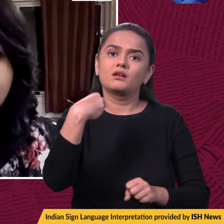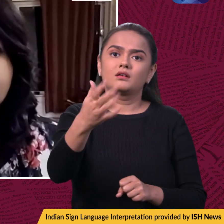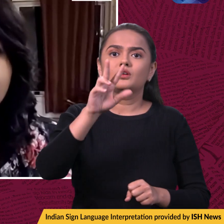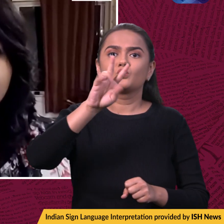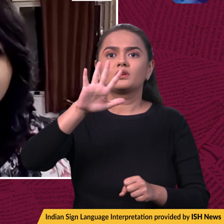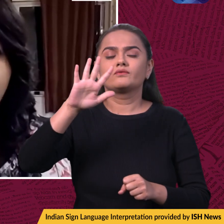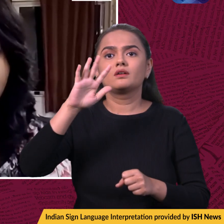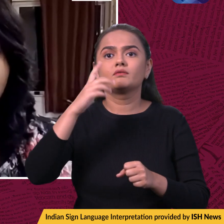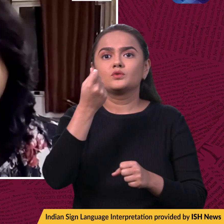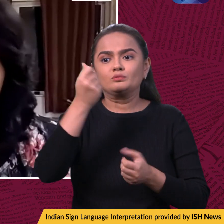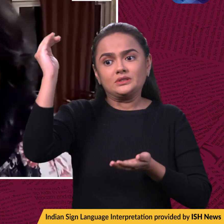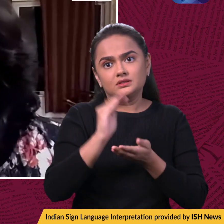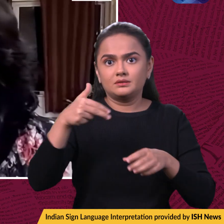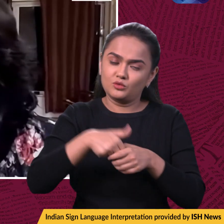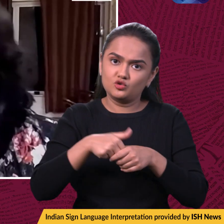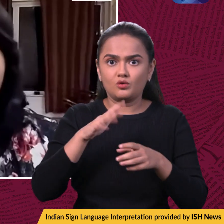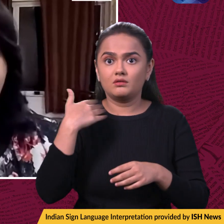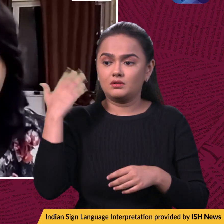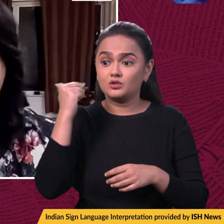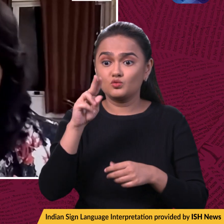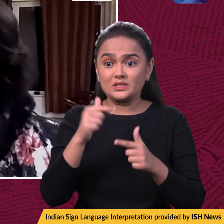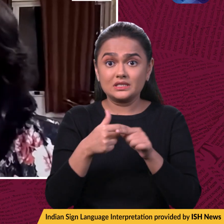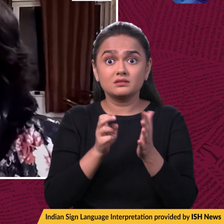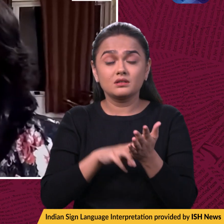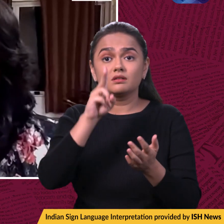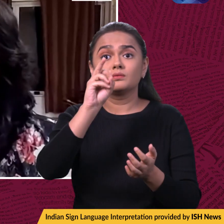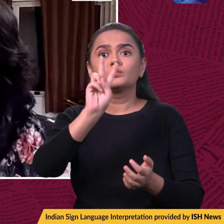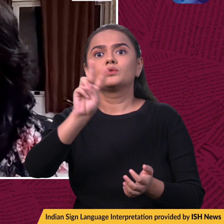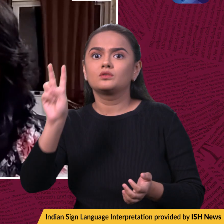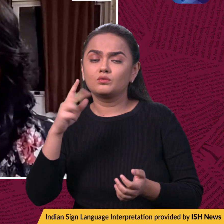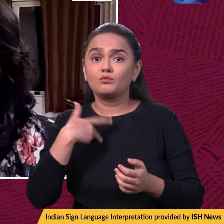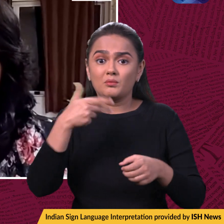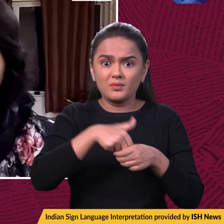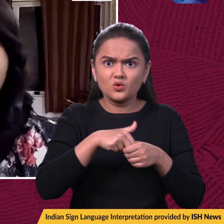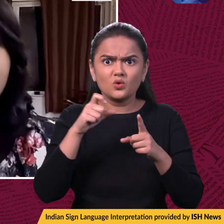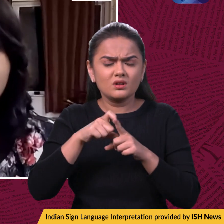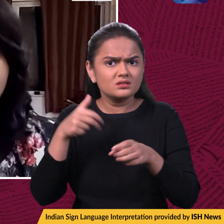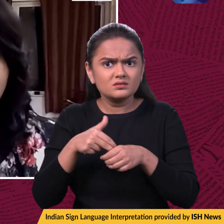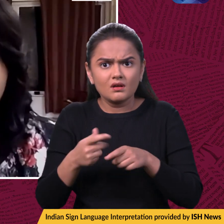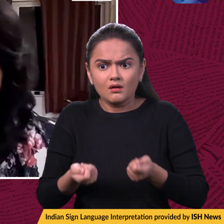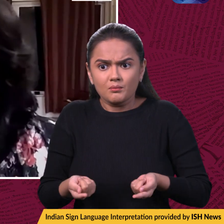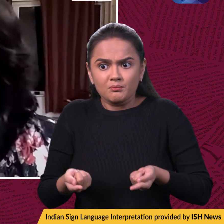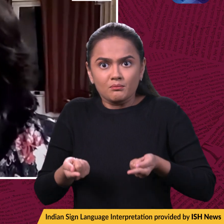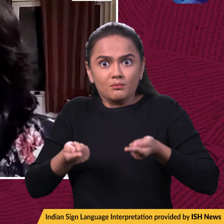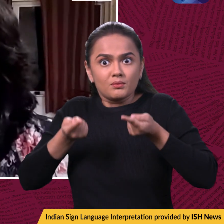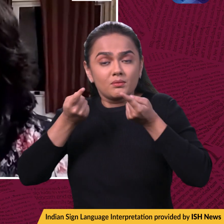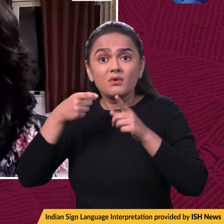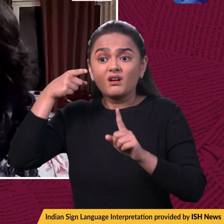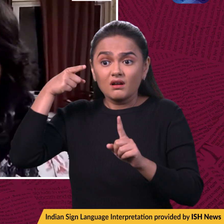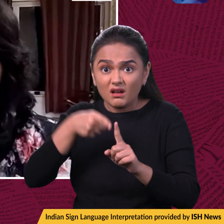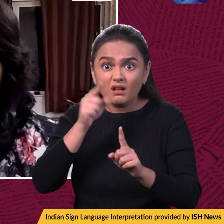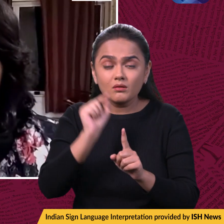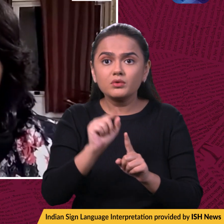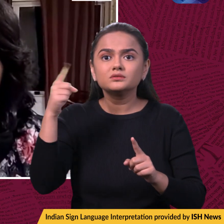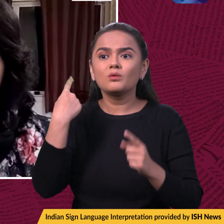from the 26th of January 2022. He said, and I quote, "The price of petrol and diesel is increasing continuously, due to which